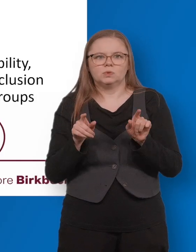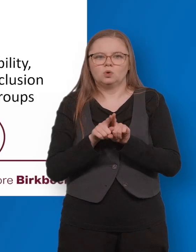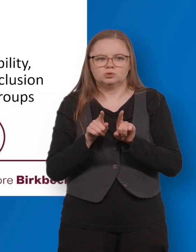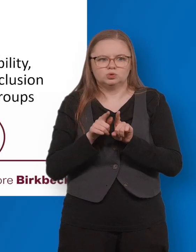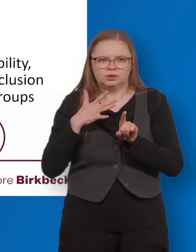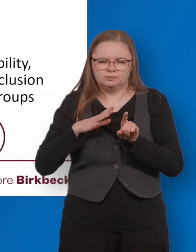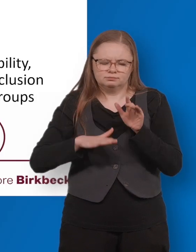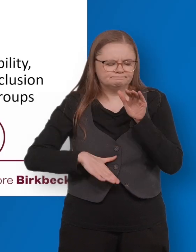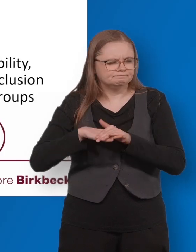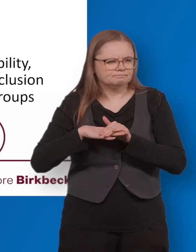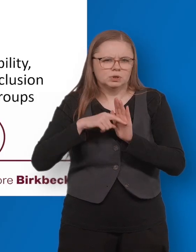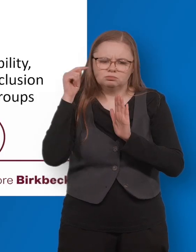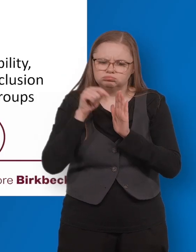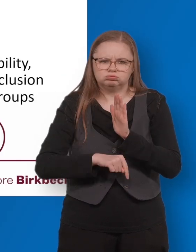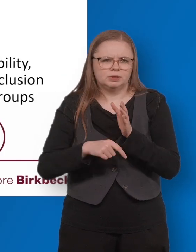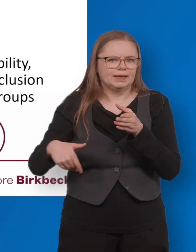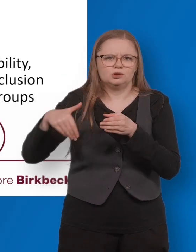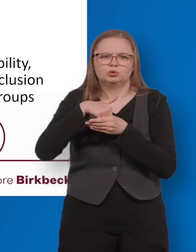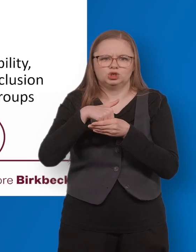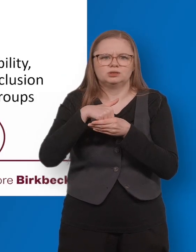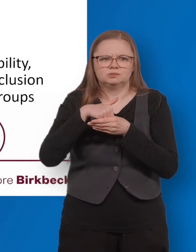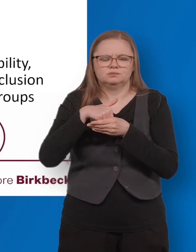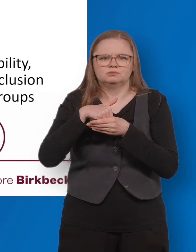genuine inclusion, especially of